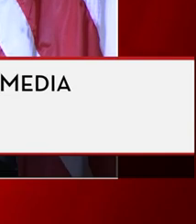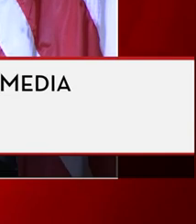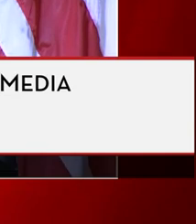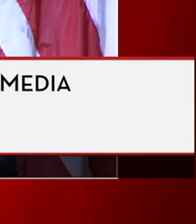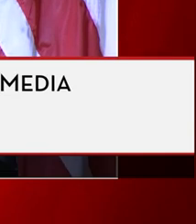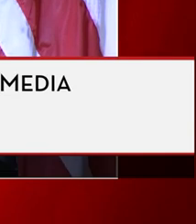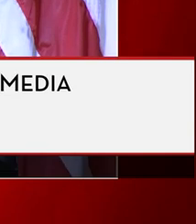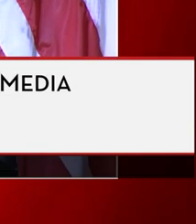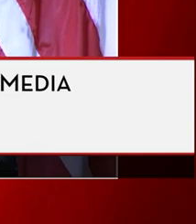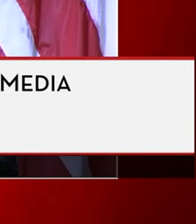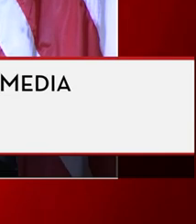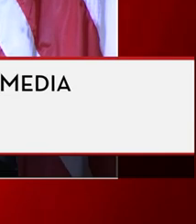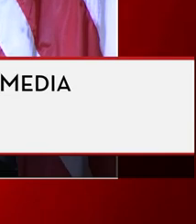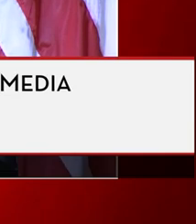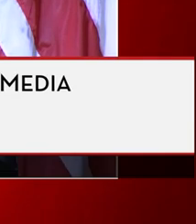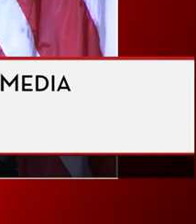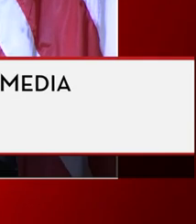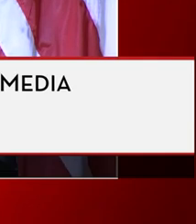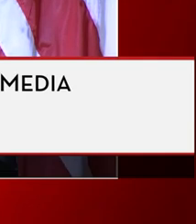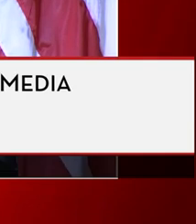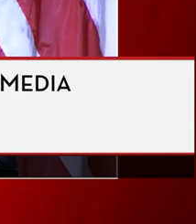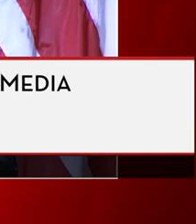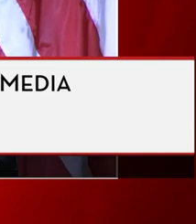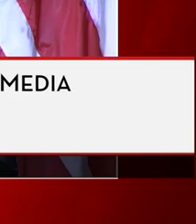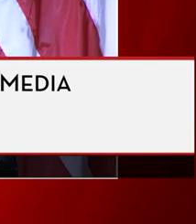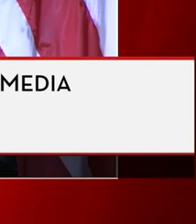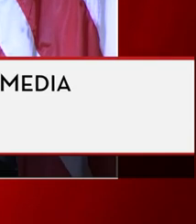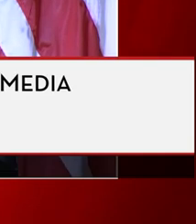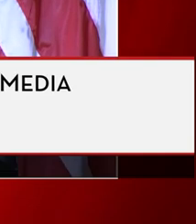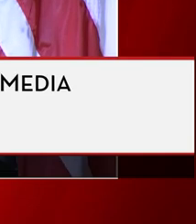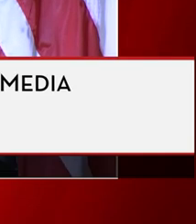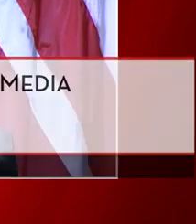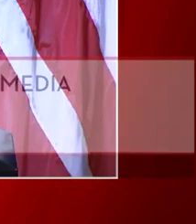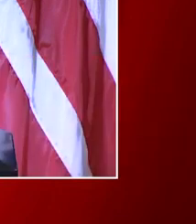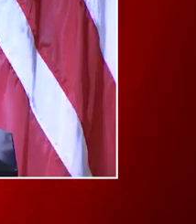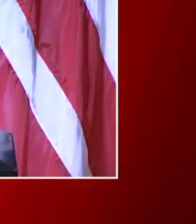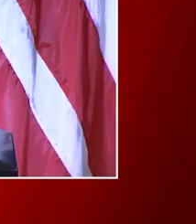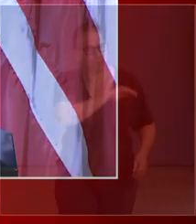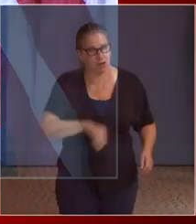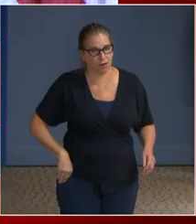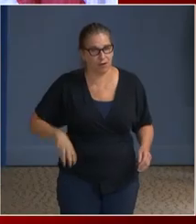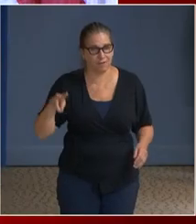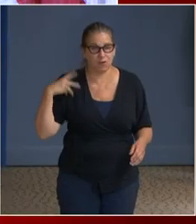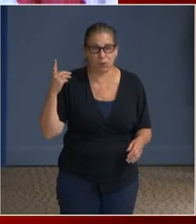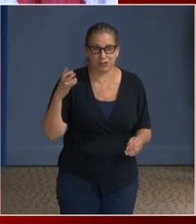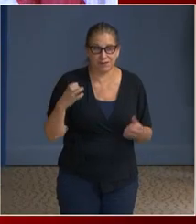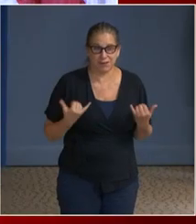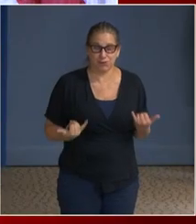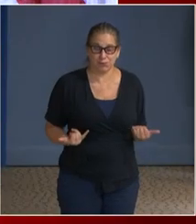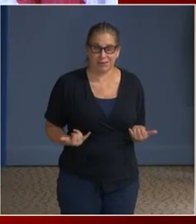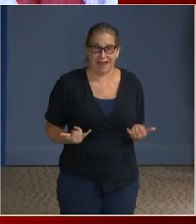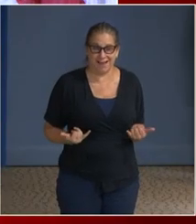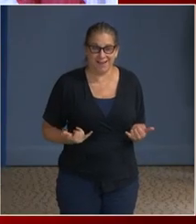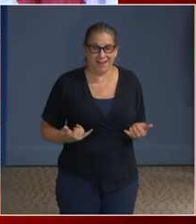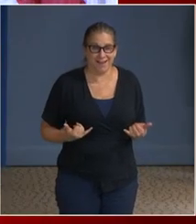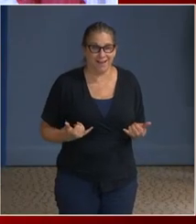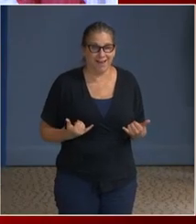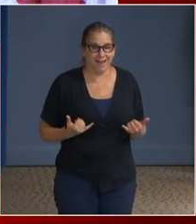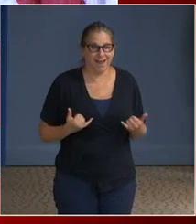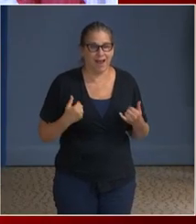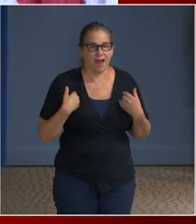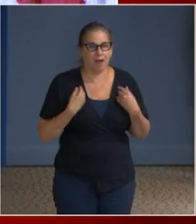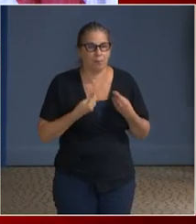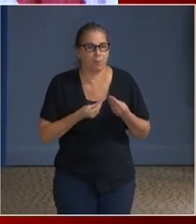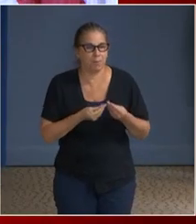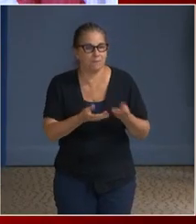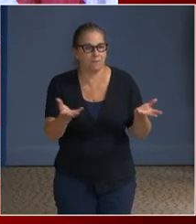Good morning. I'm Muriel Bowser. I'm the mayor of Washington, D.C. Today, we are providing, with members of my